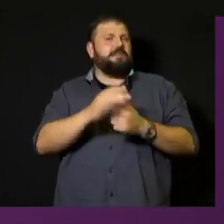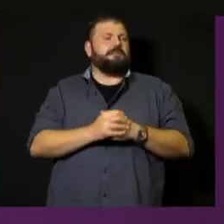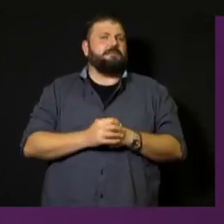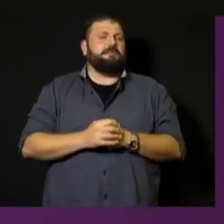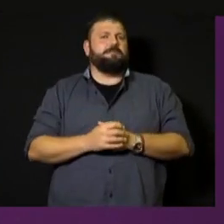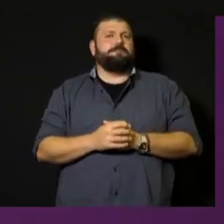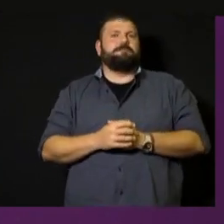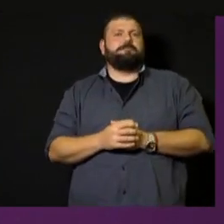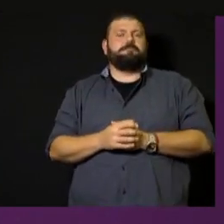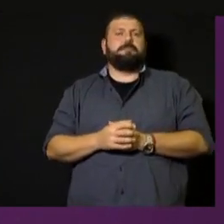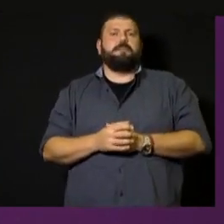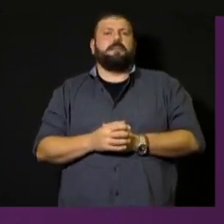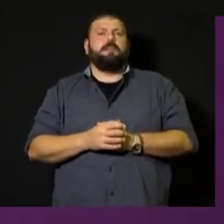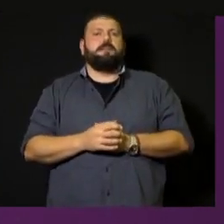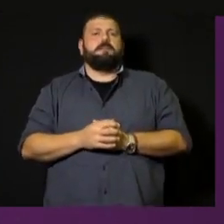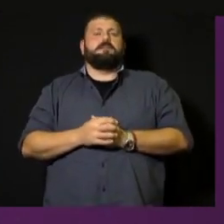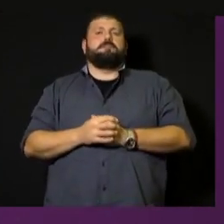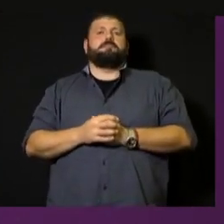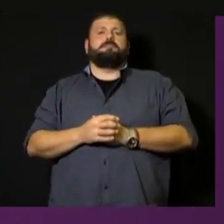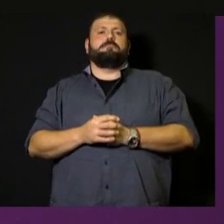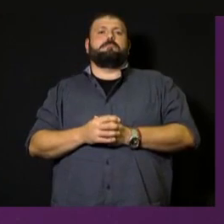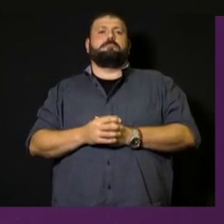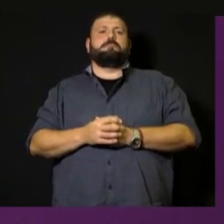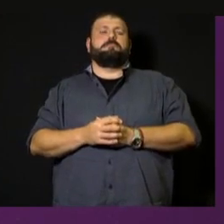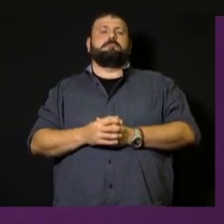Adrian. Wilfred,